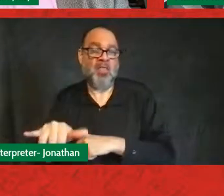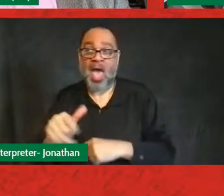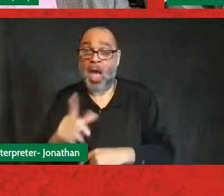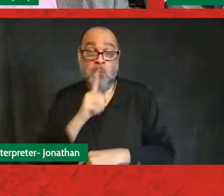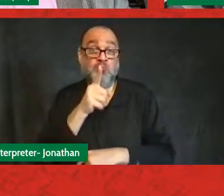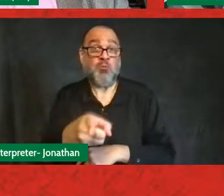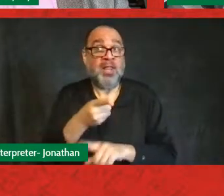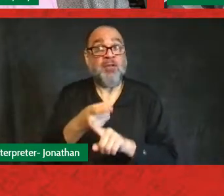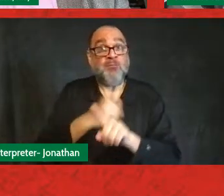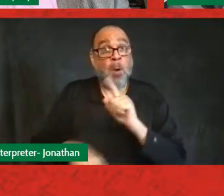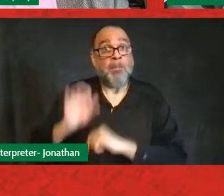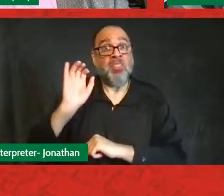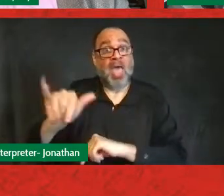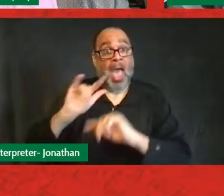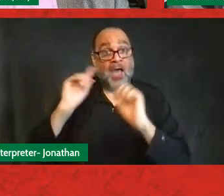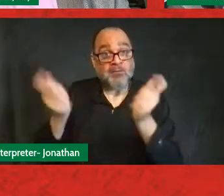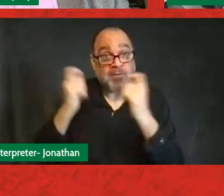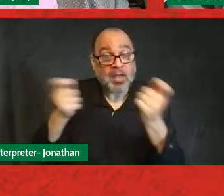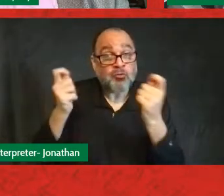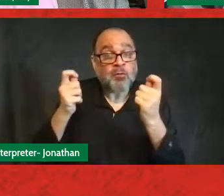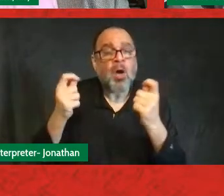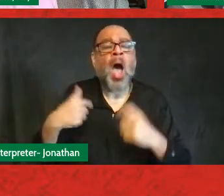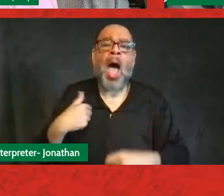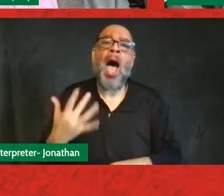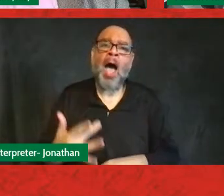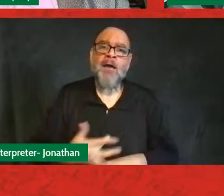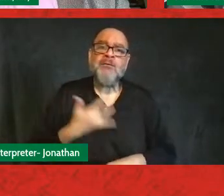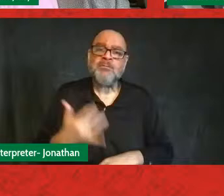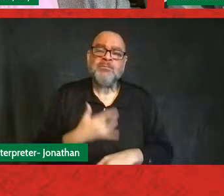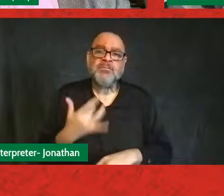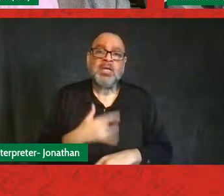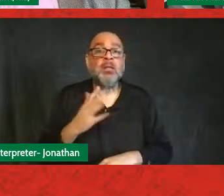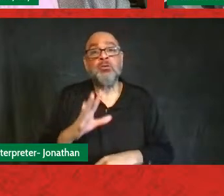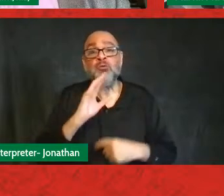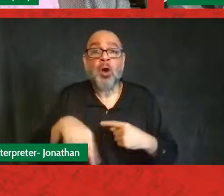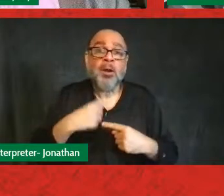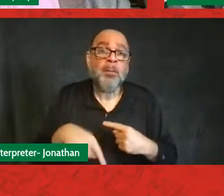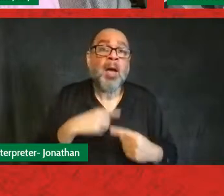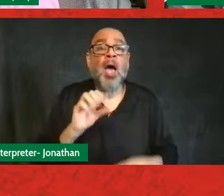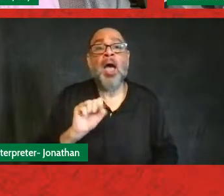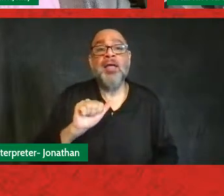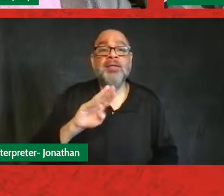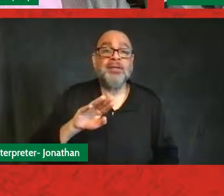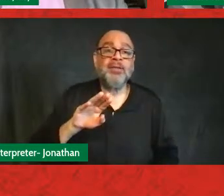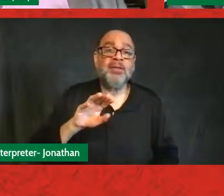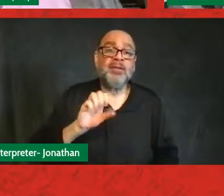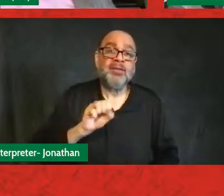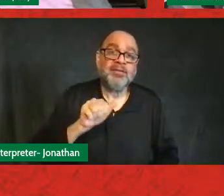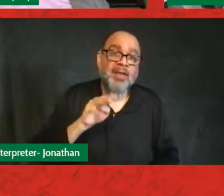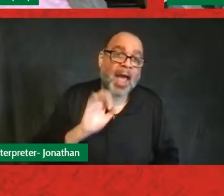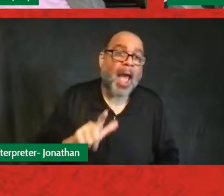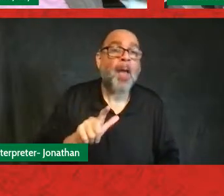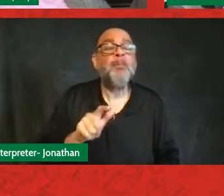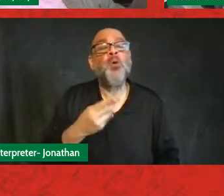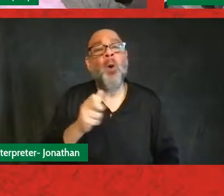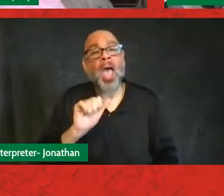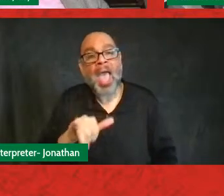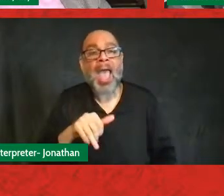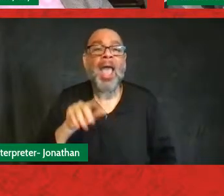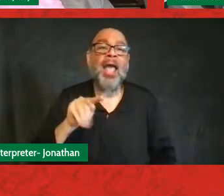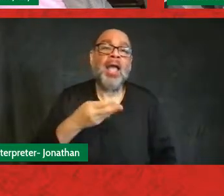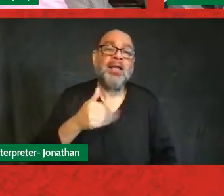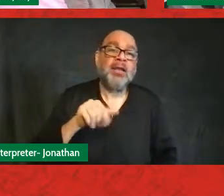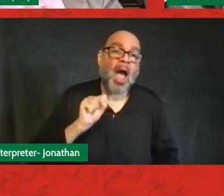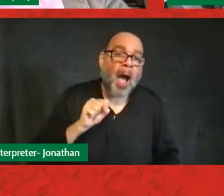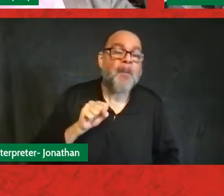Theater Festival, I feel that, you know, when you talk about Samuel Hay and Errol Hill and Thomas Pauley, those are part of the